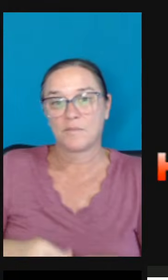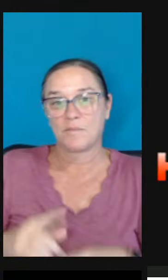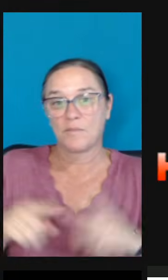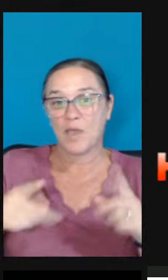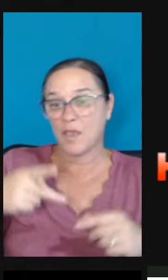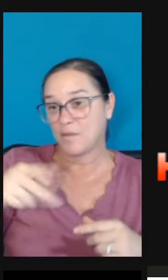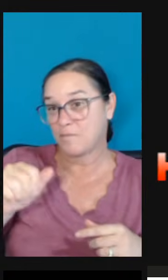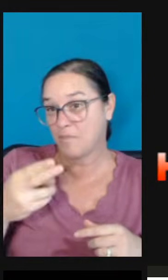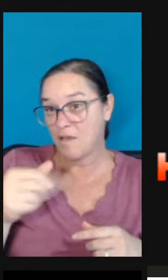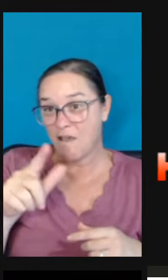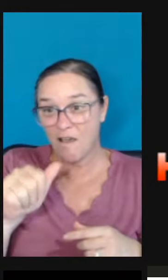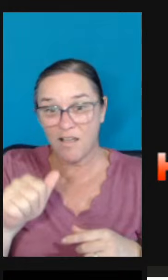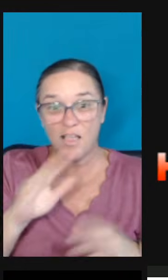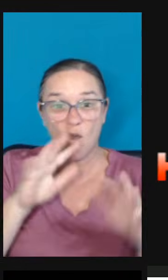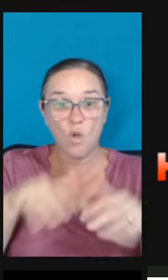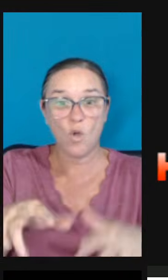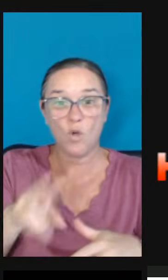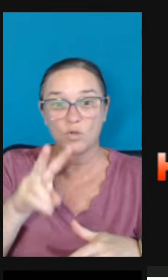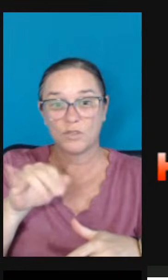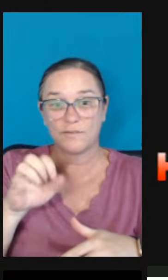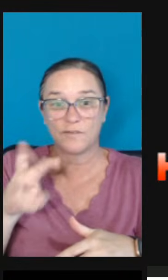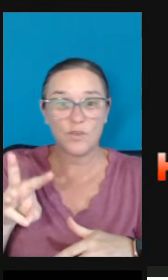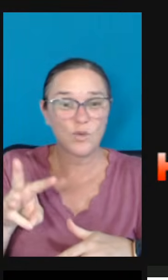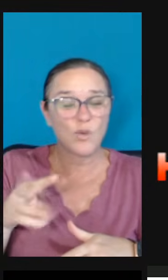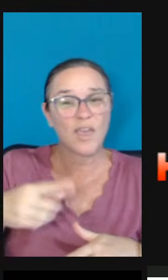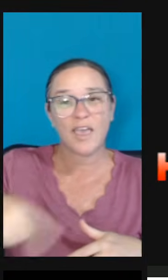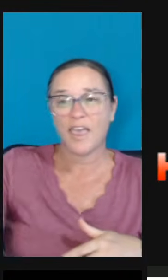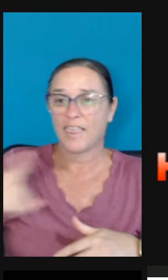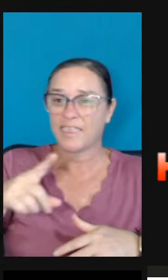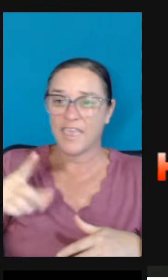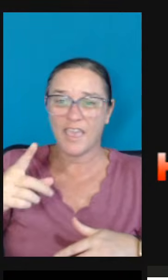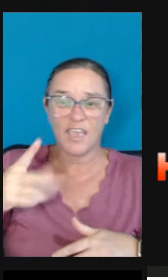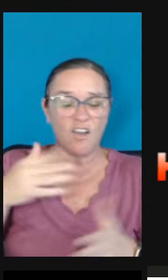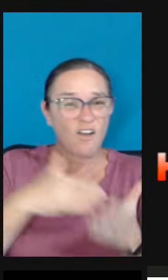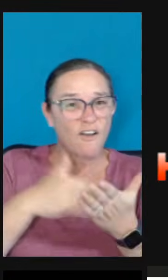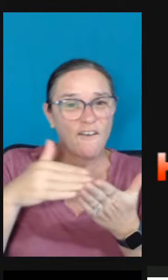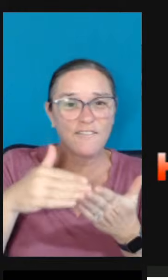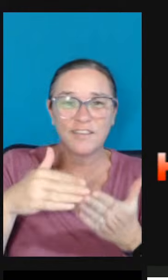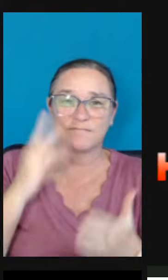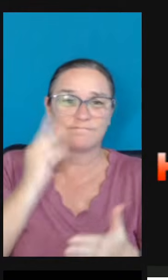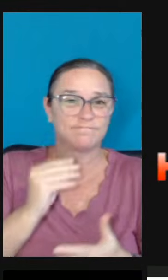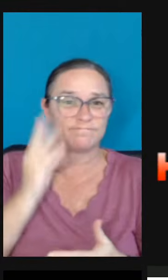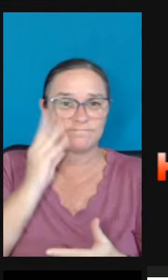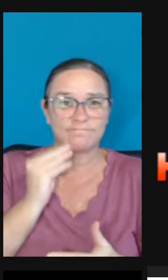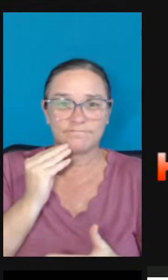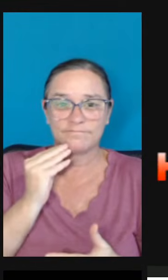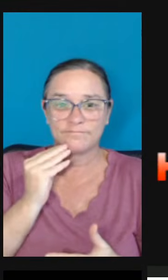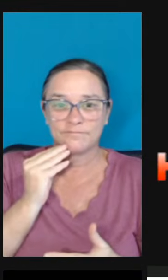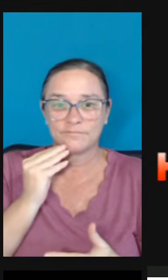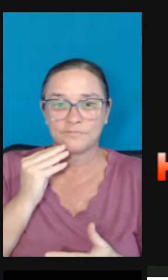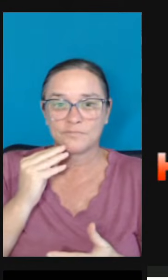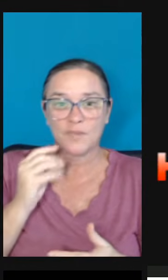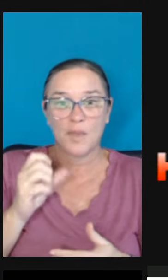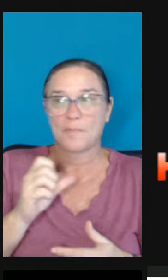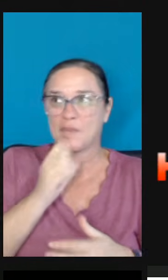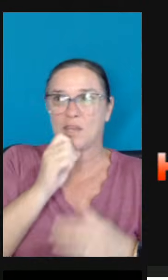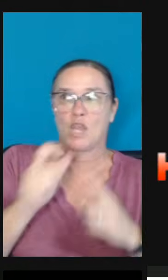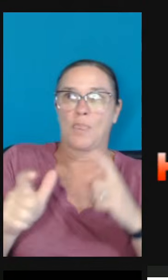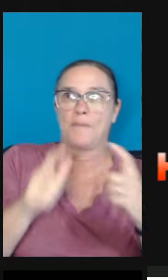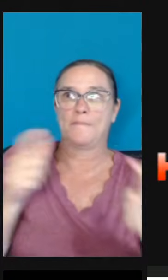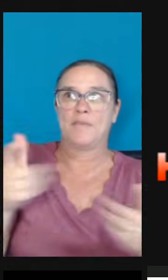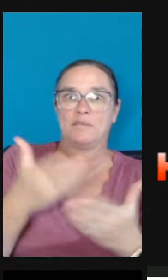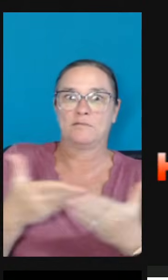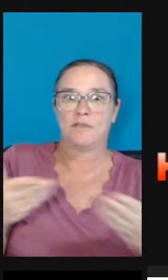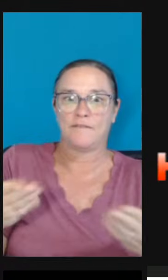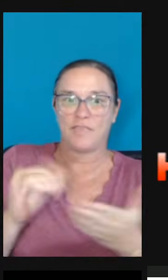Ocean View, Mi'olii areas get Pele's hairs on a regular basis. Just not any of this bigger stuff that's falling mostly in a